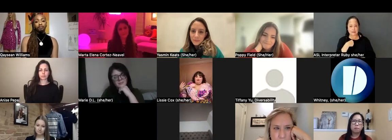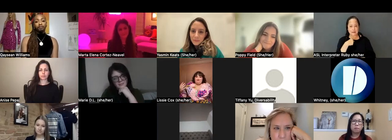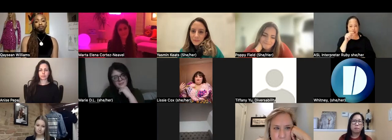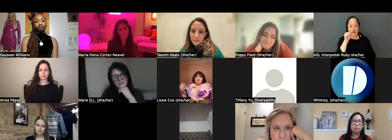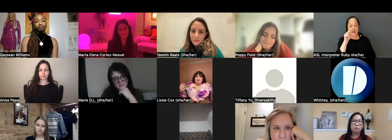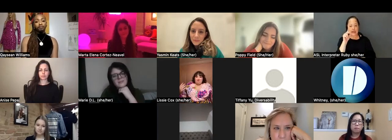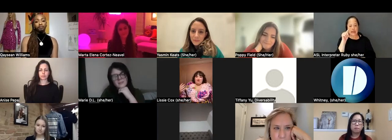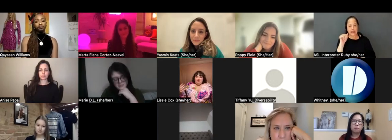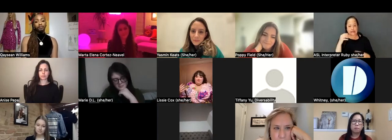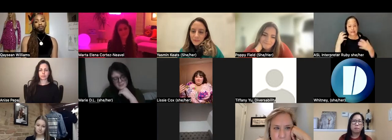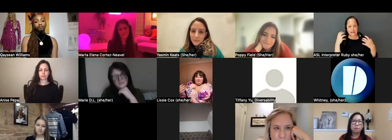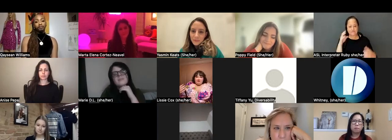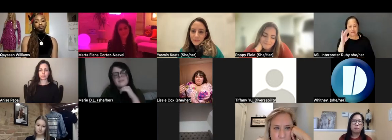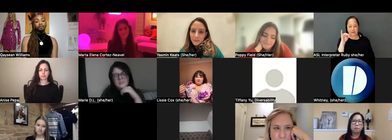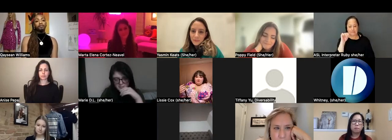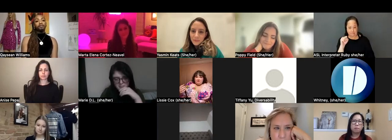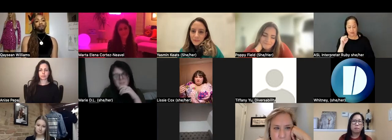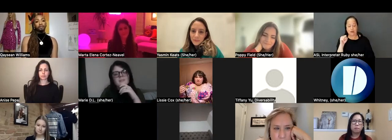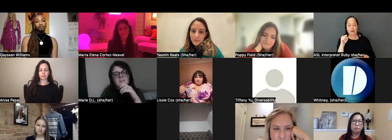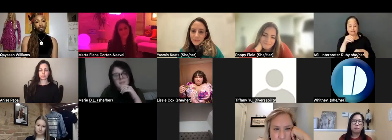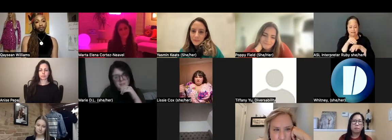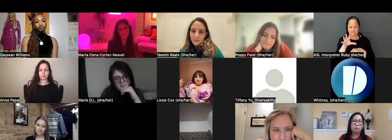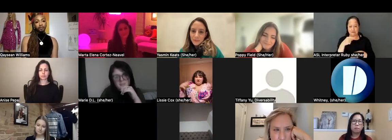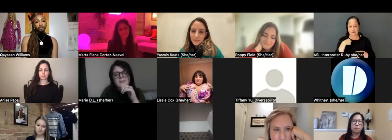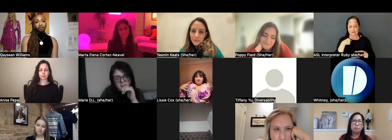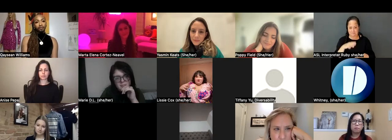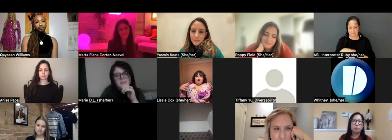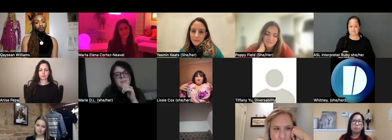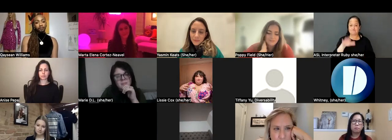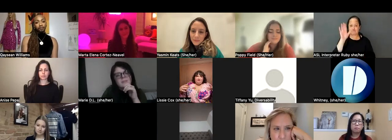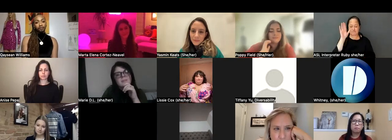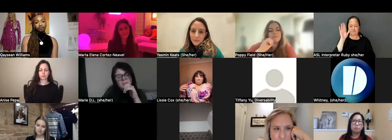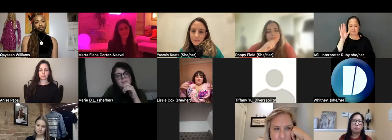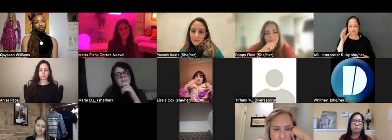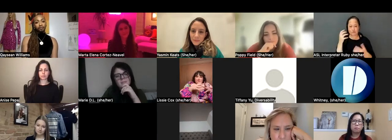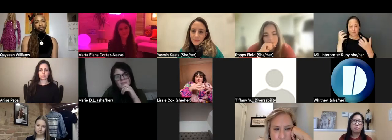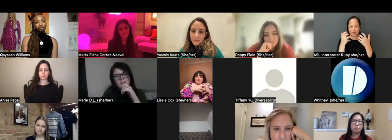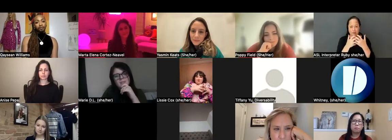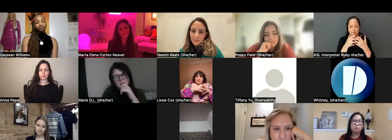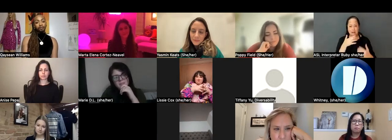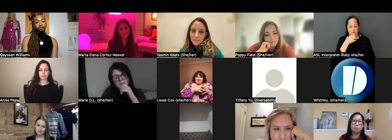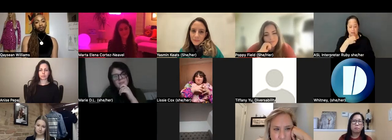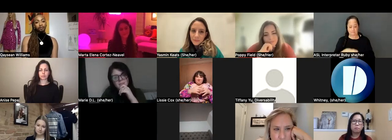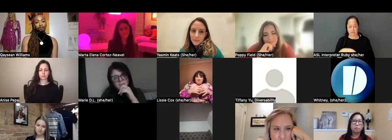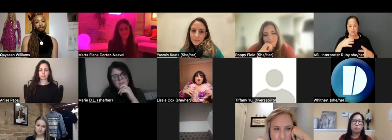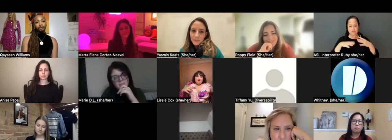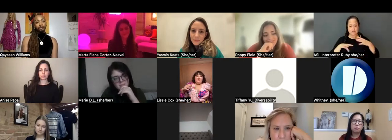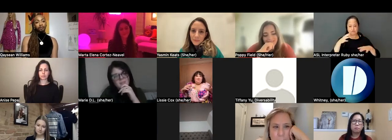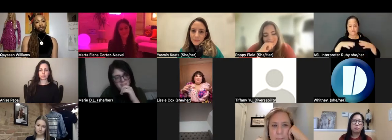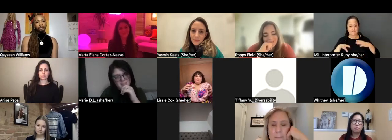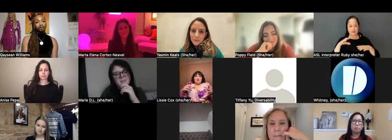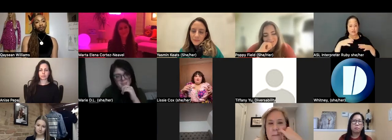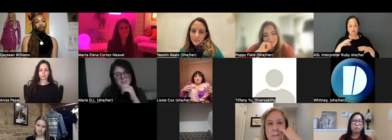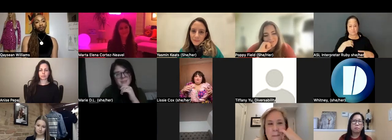bias has affected me my whole life. And so combining like my passion for fashion,